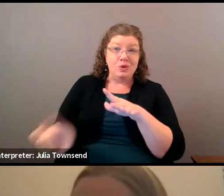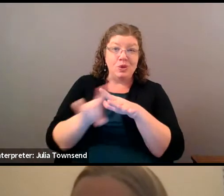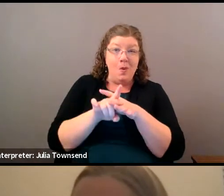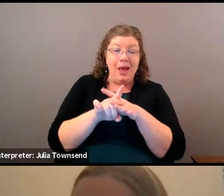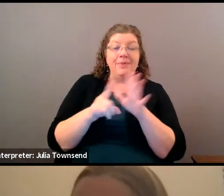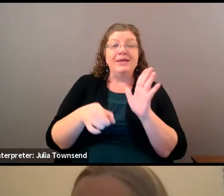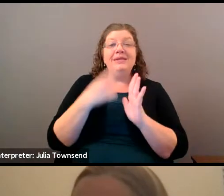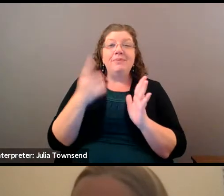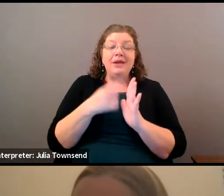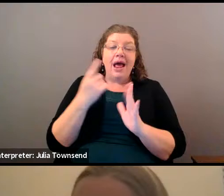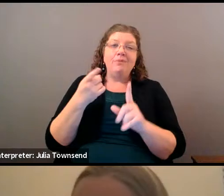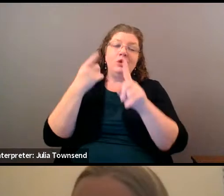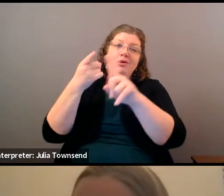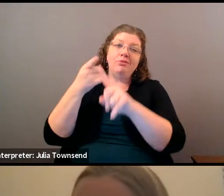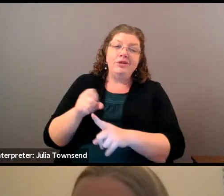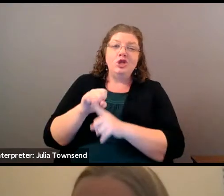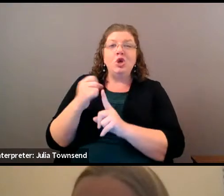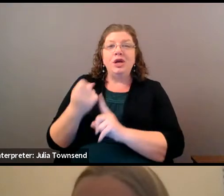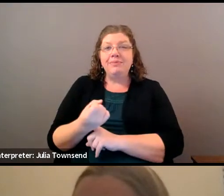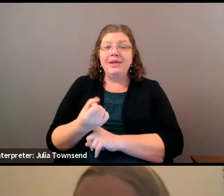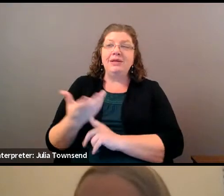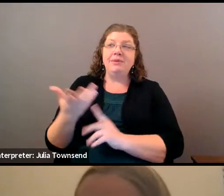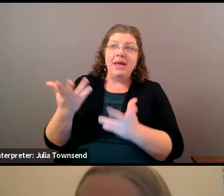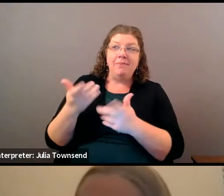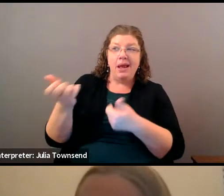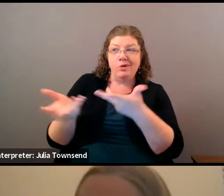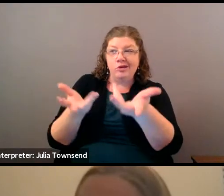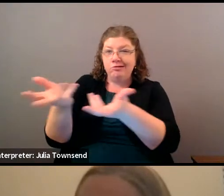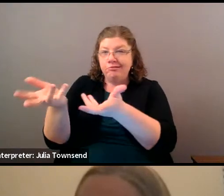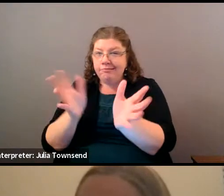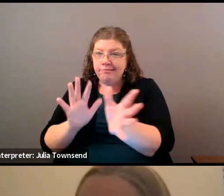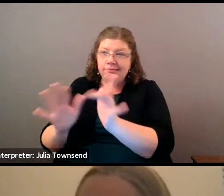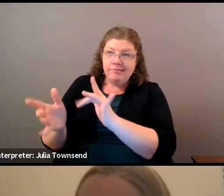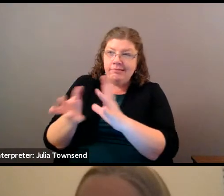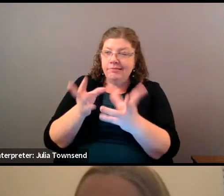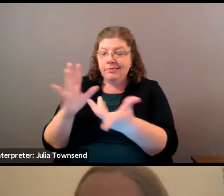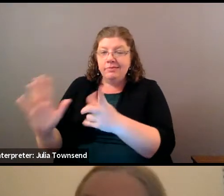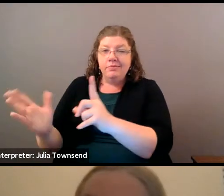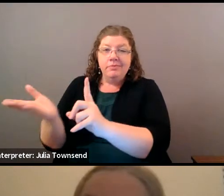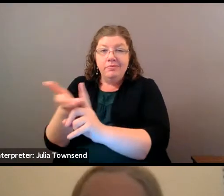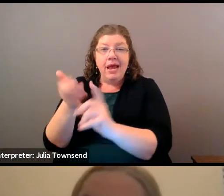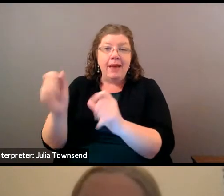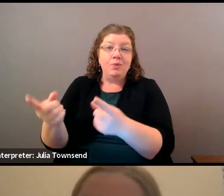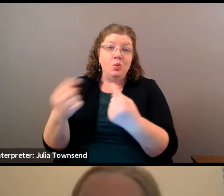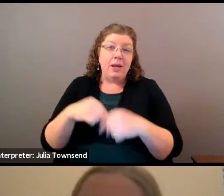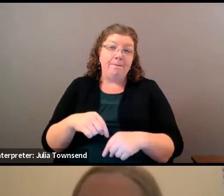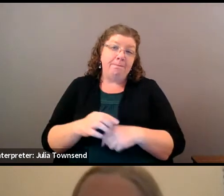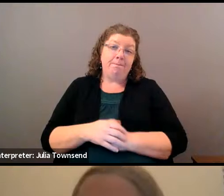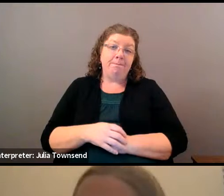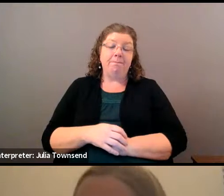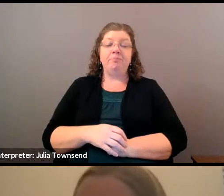there's circumstances that we might be able to help those students and they'll come. So thank you.